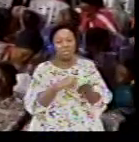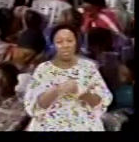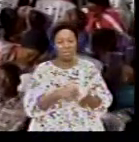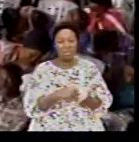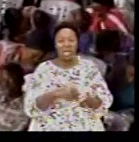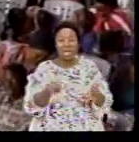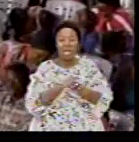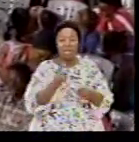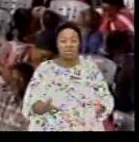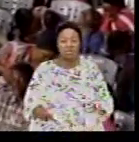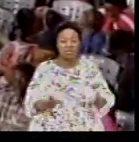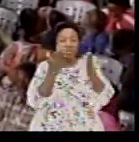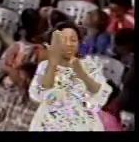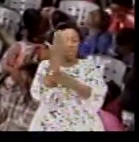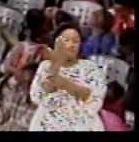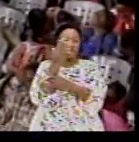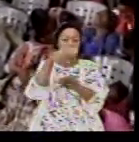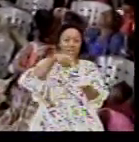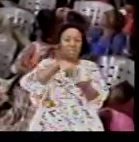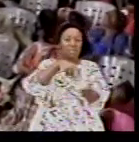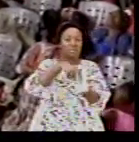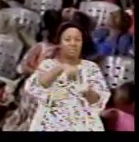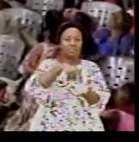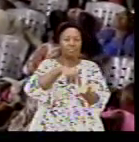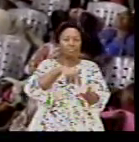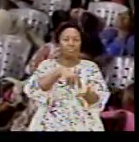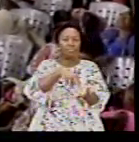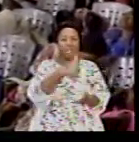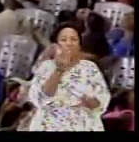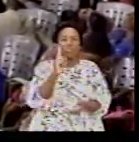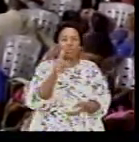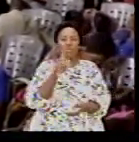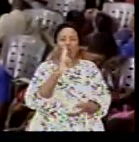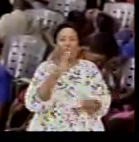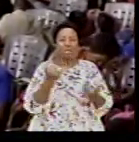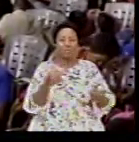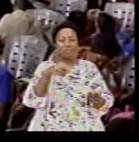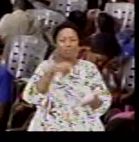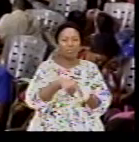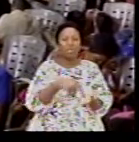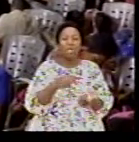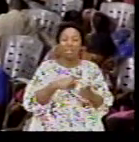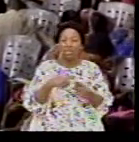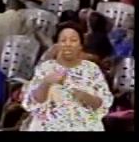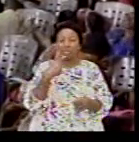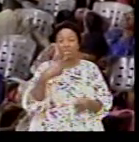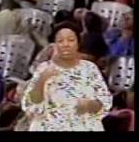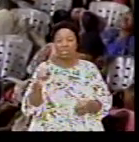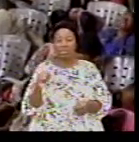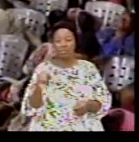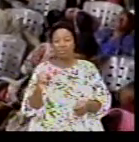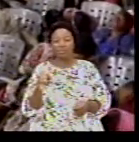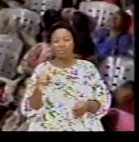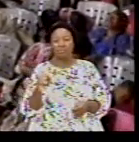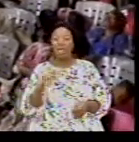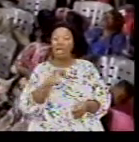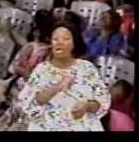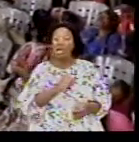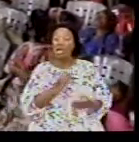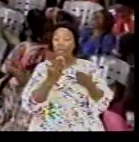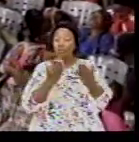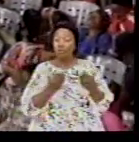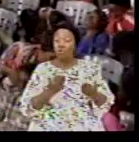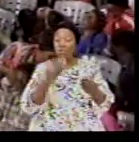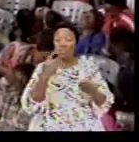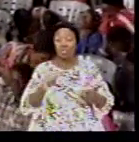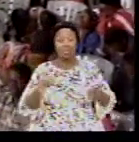up your hand, stand up wherever you are. You're saying, I want the